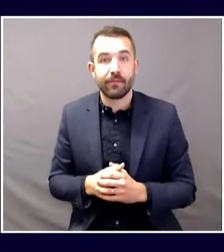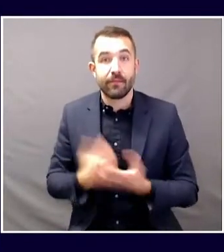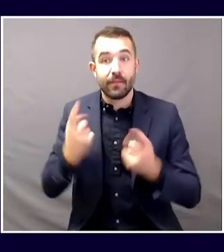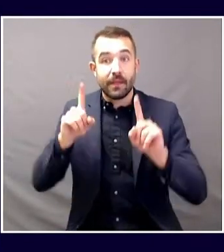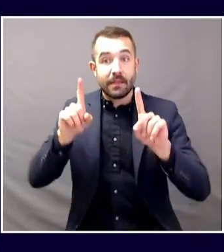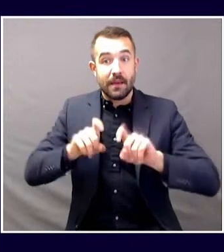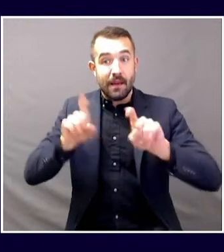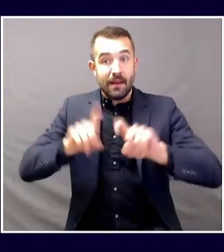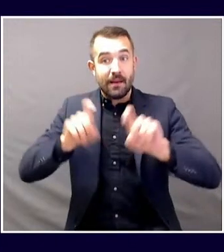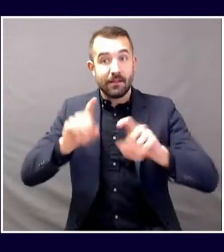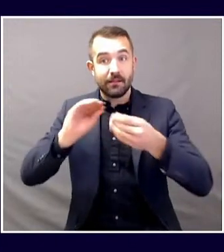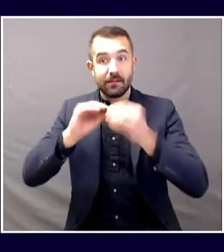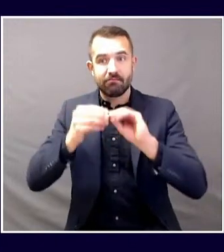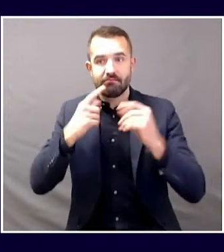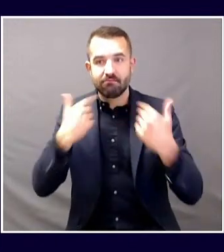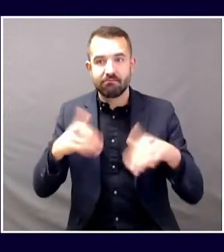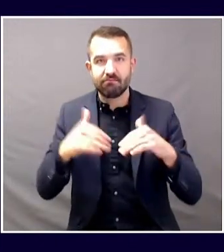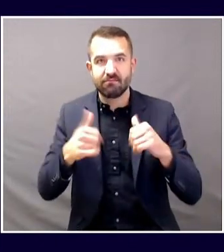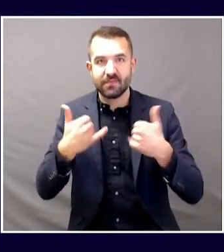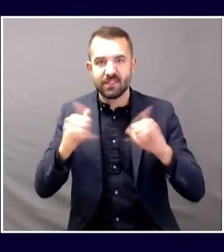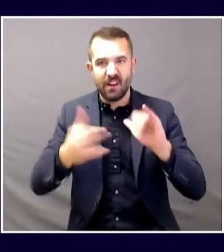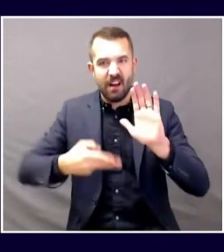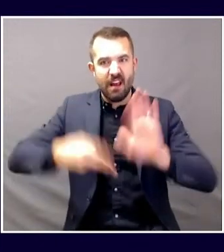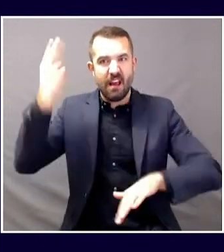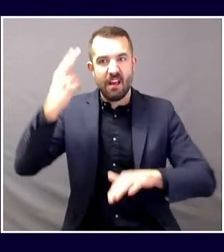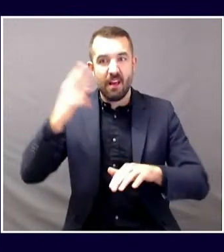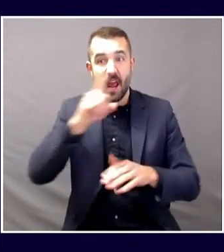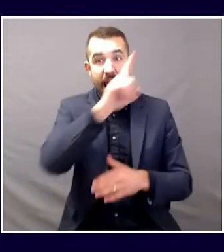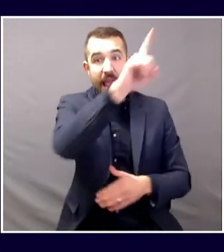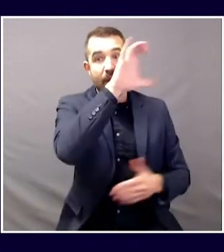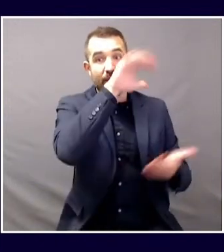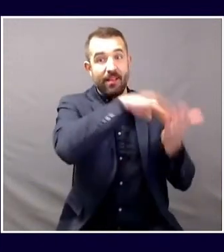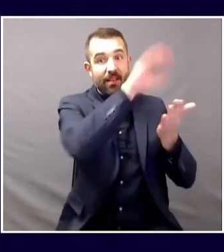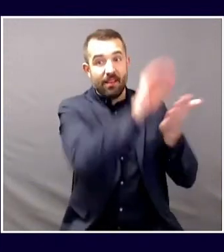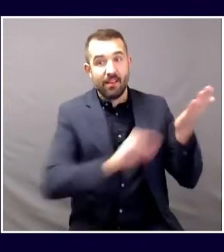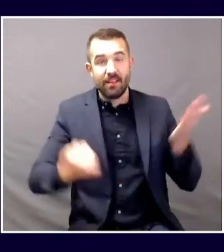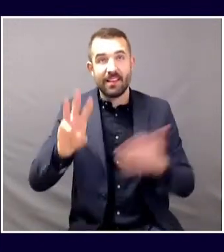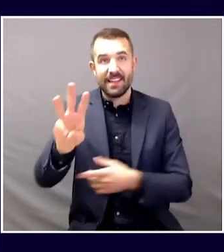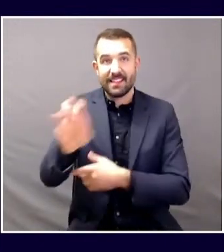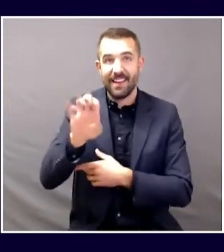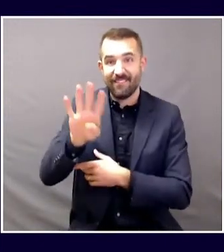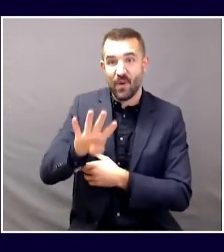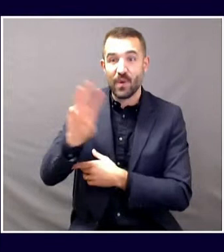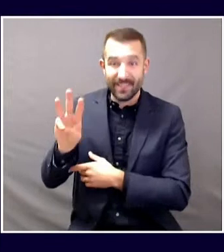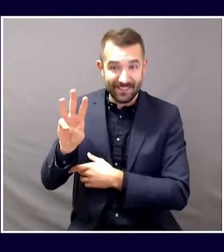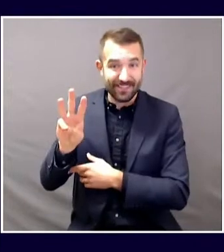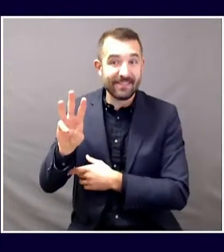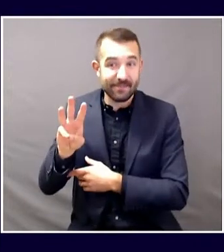value of right now 646 tests for every 100,000 people.